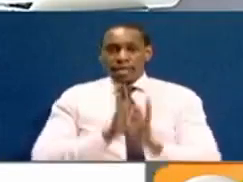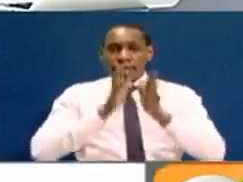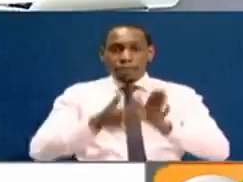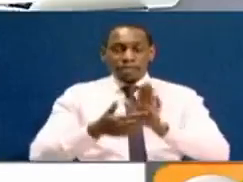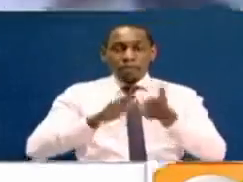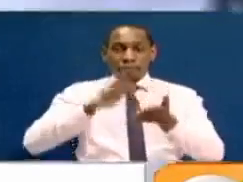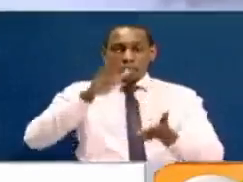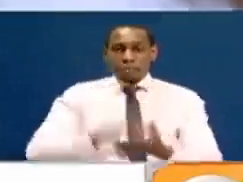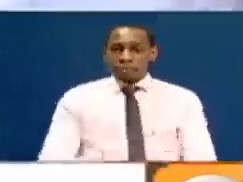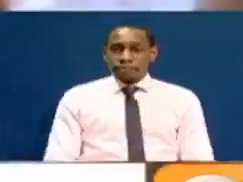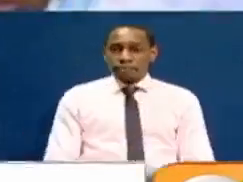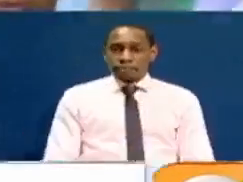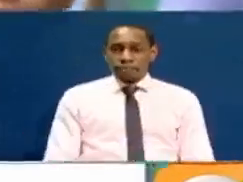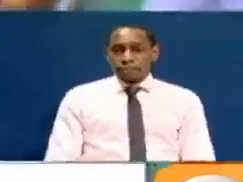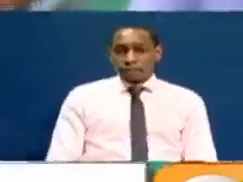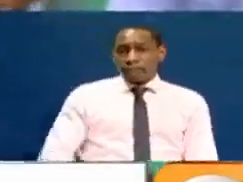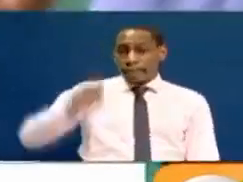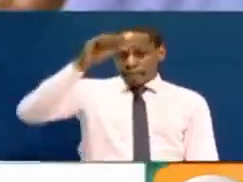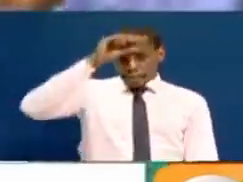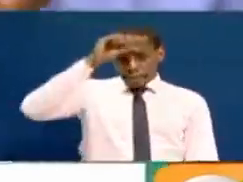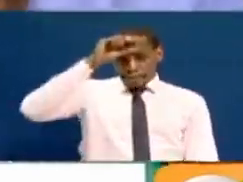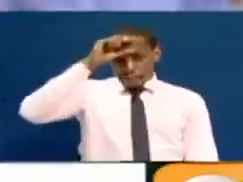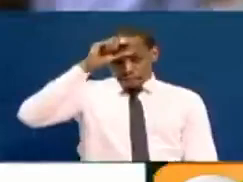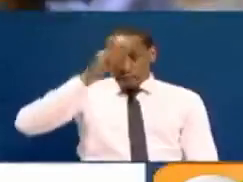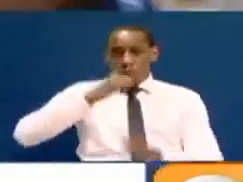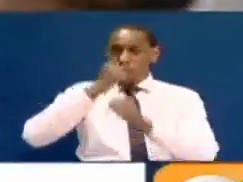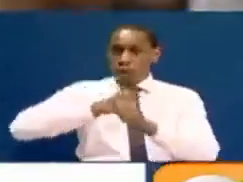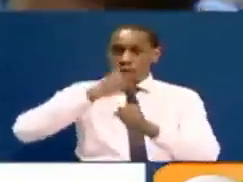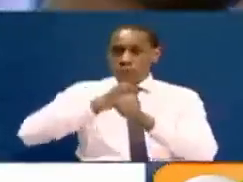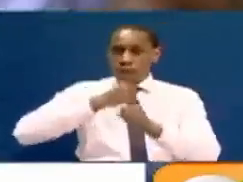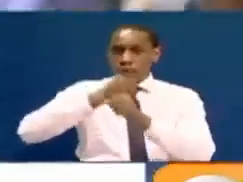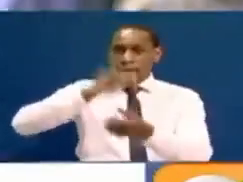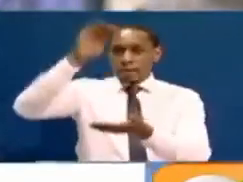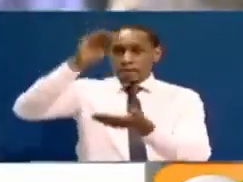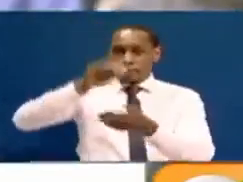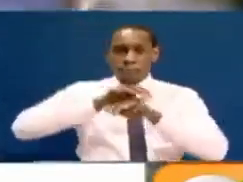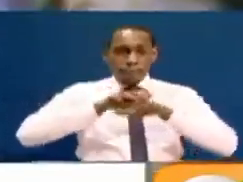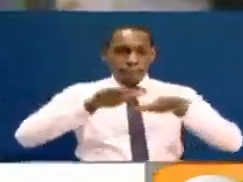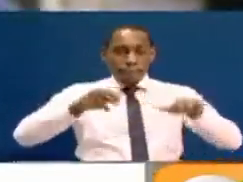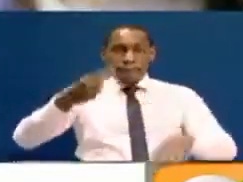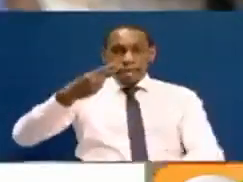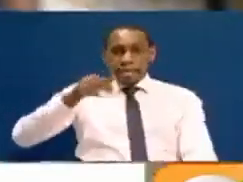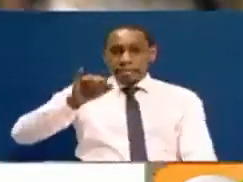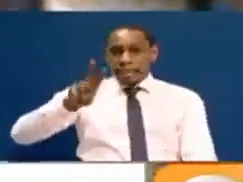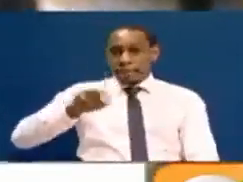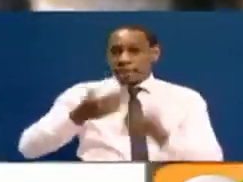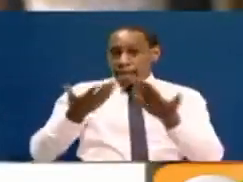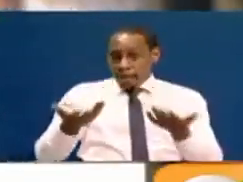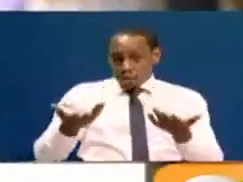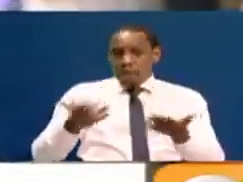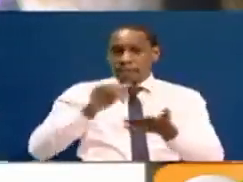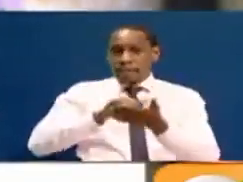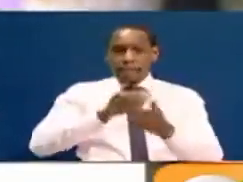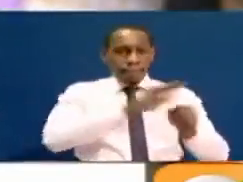more. The government has been making strides to reduce the transmission of HIV by